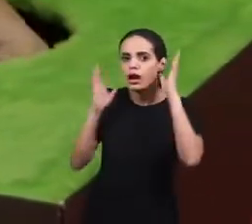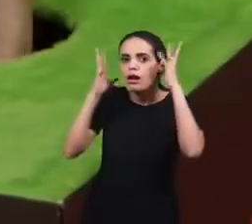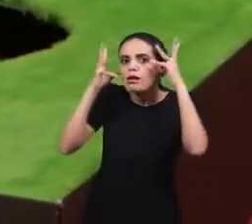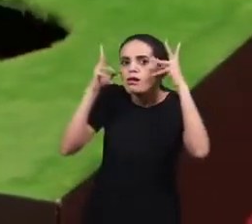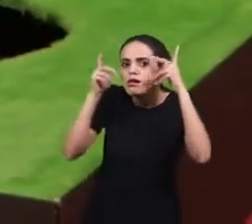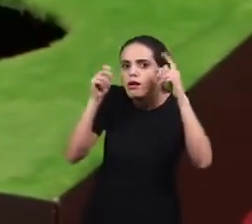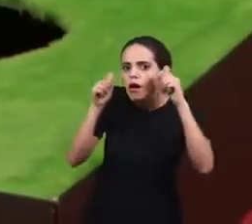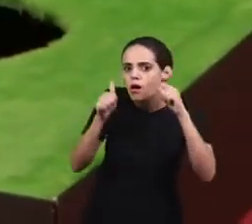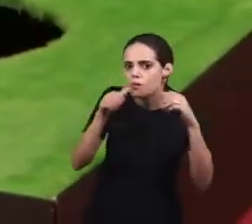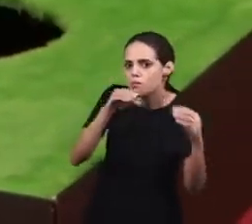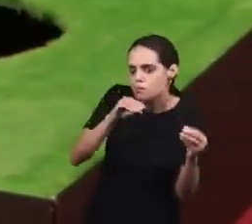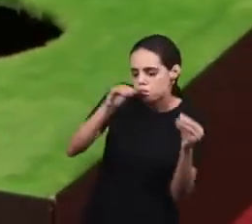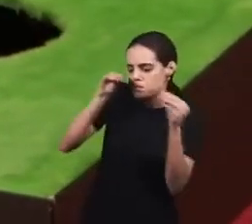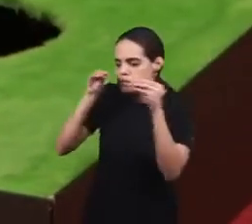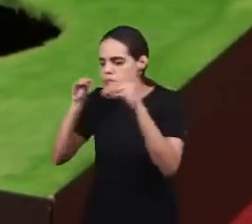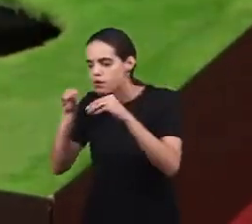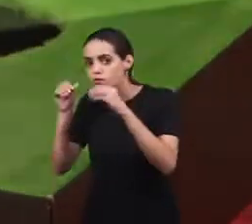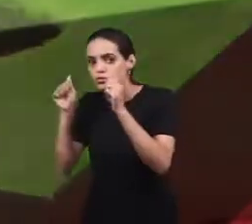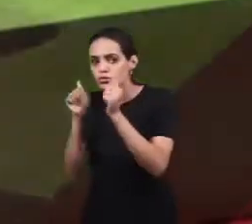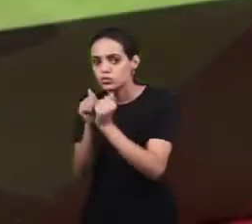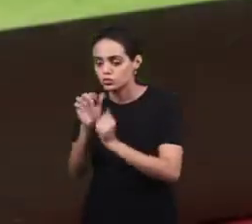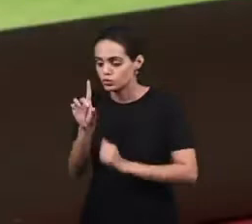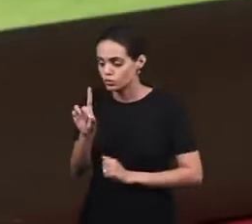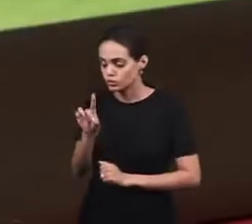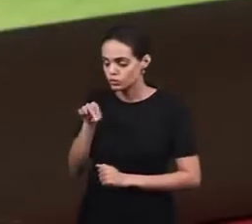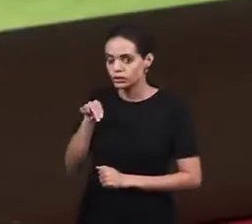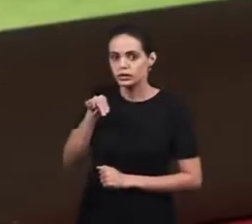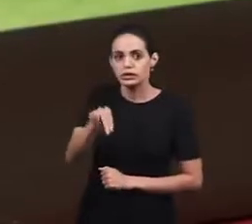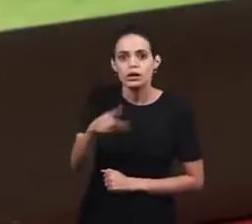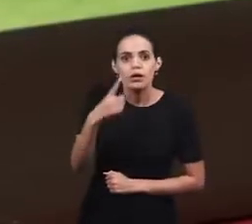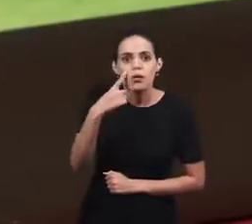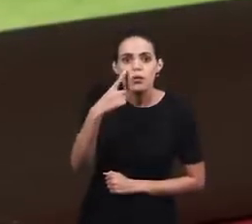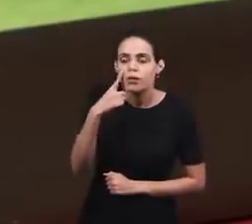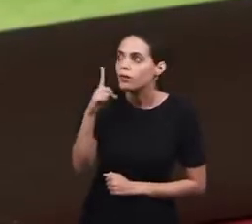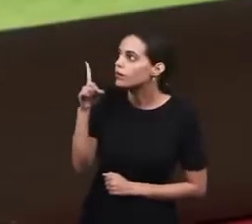They were placed inside of the den. Look at the lions.